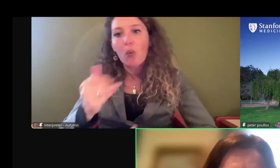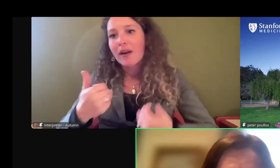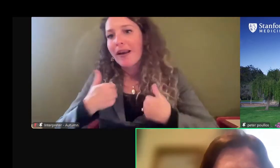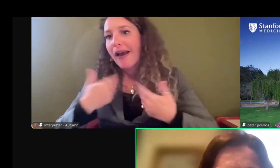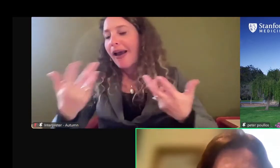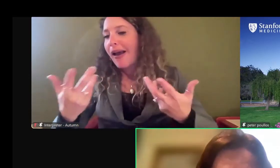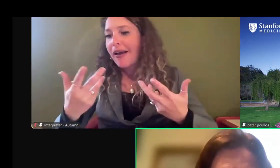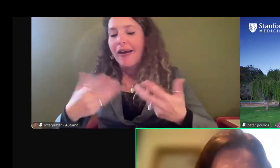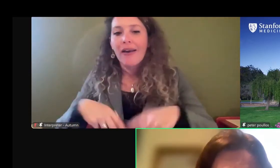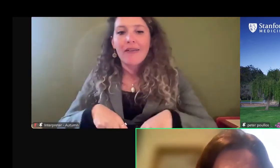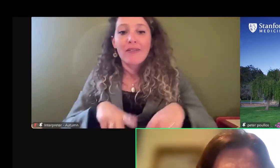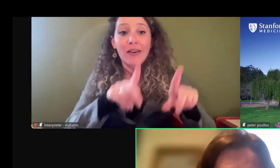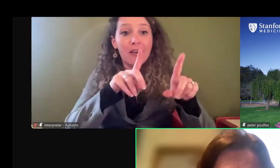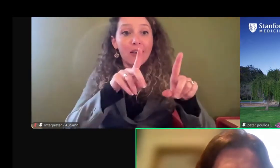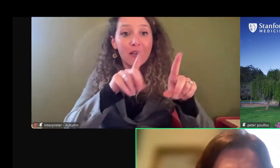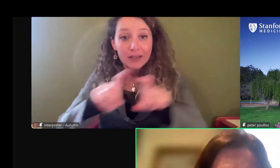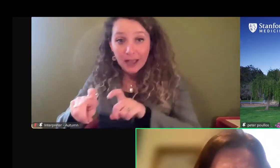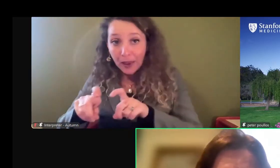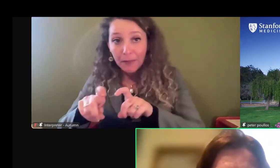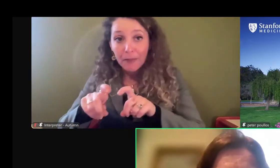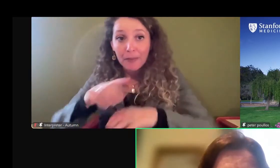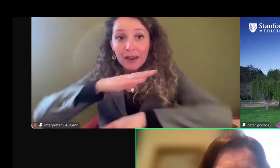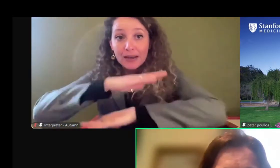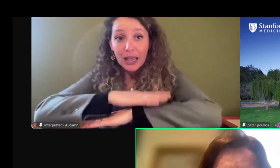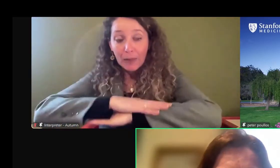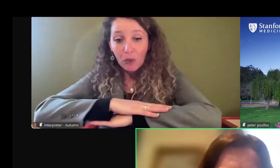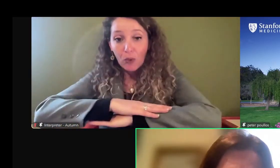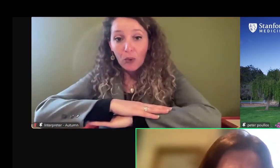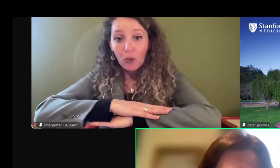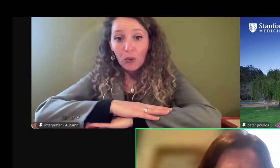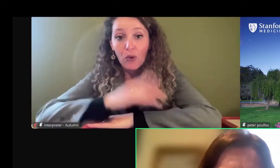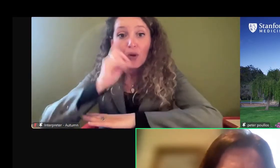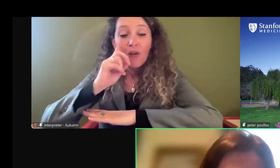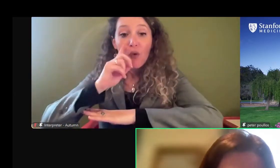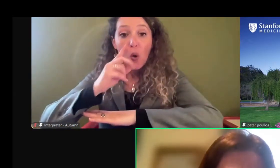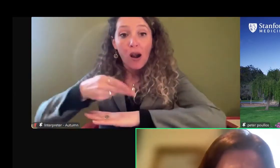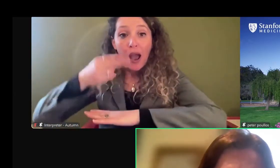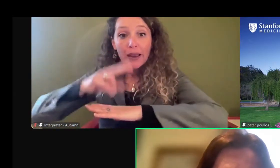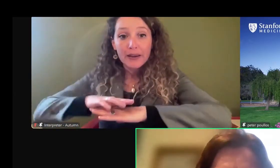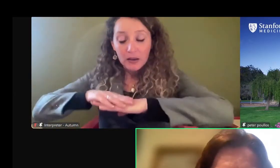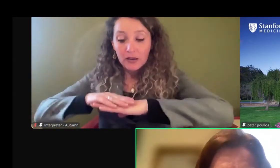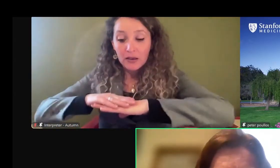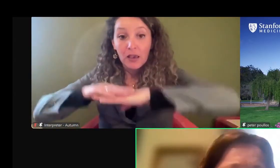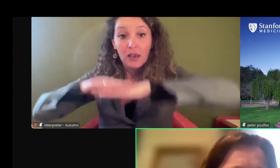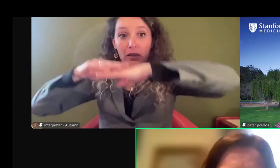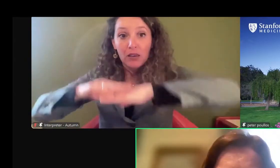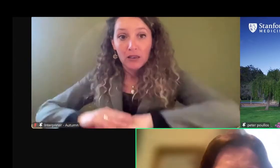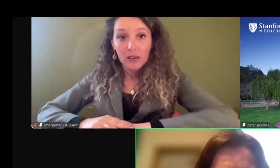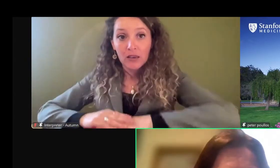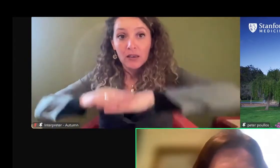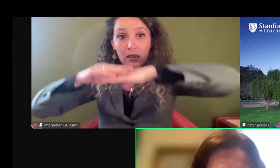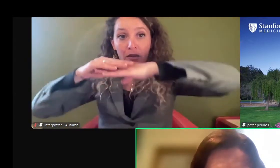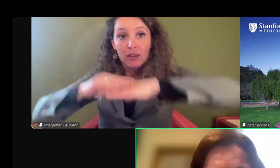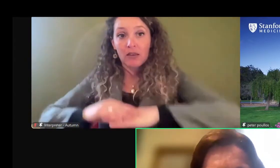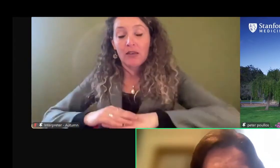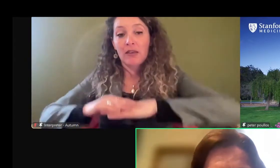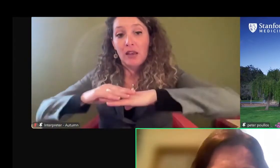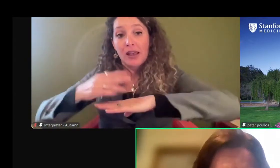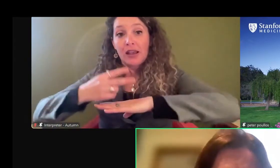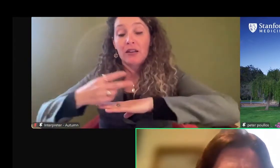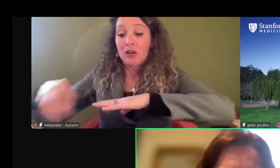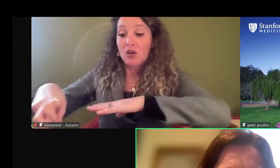an examination table that allows for height adjustment and transfers and all the other kinds